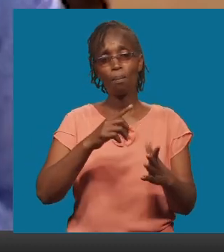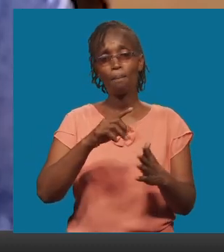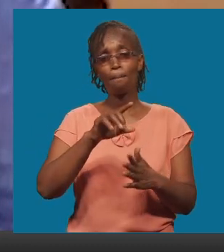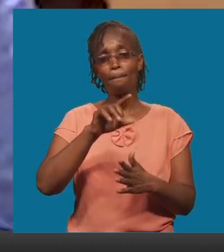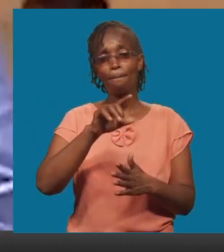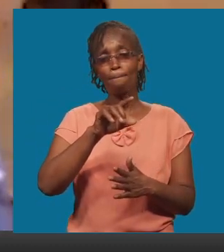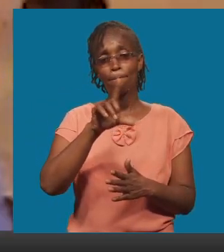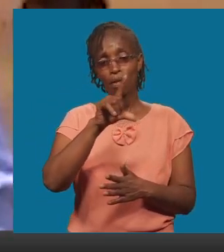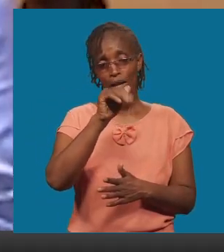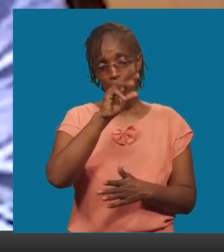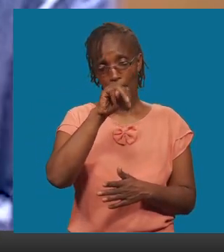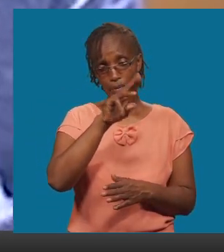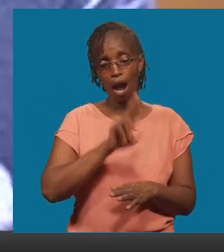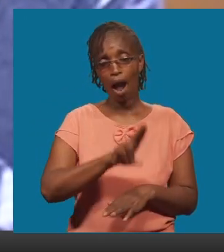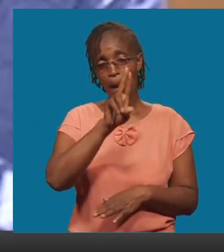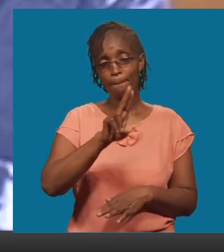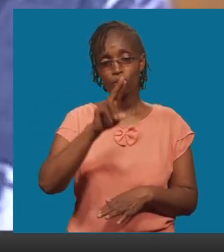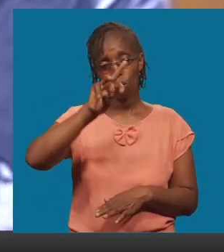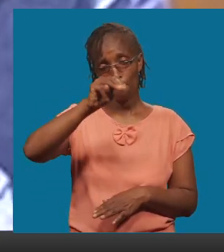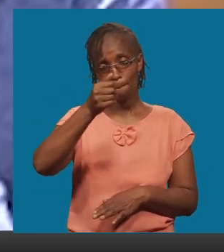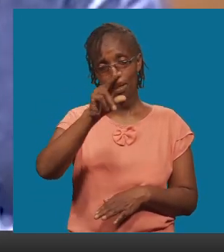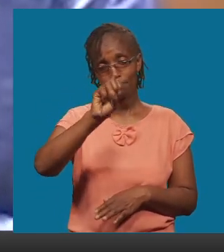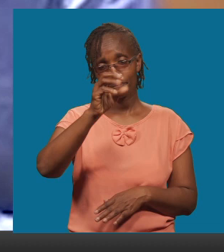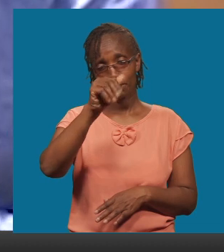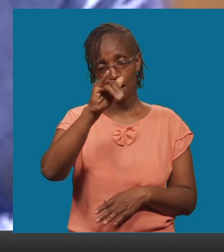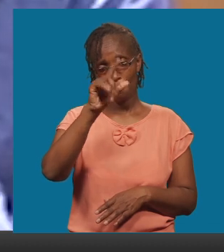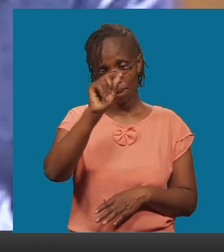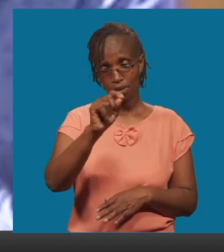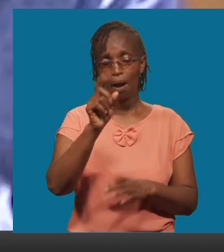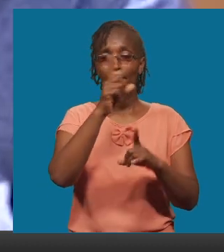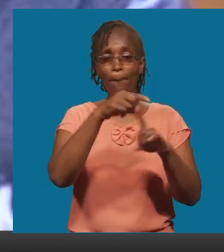Hiyo barabara tumeweka investment mingi ya security.